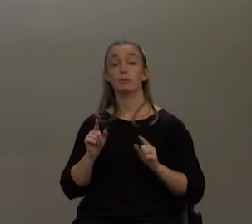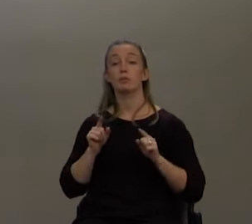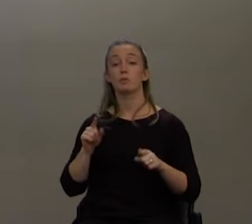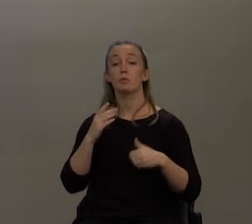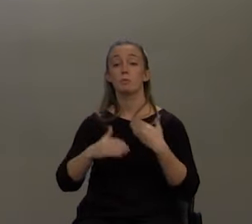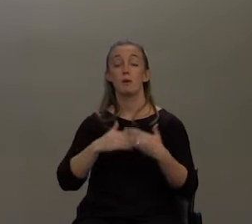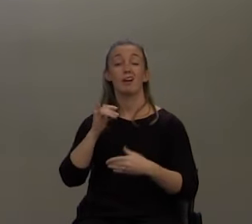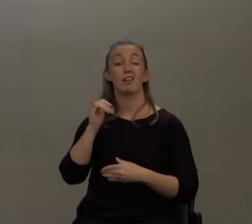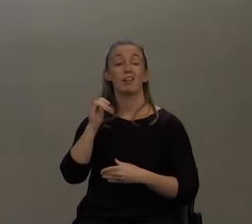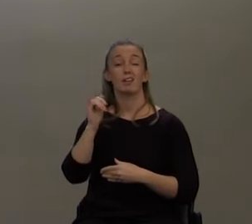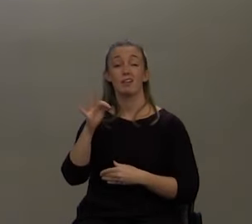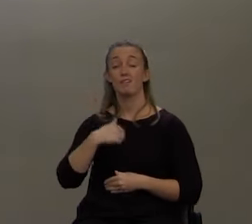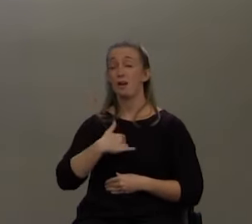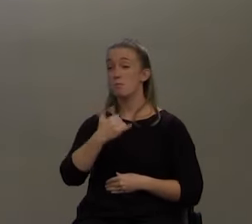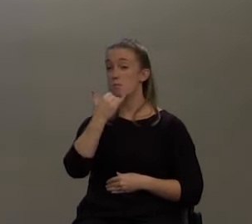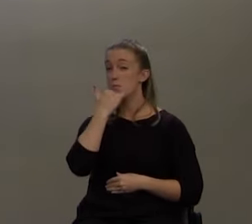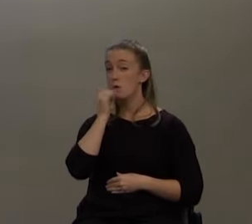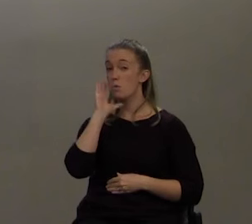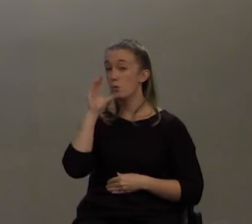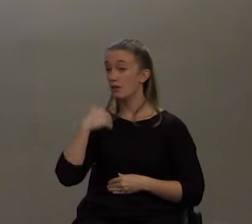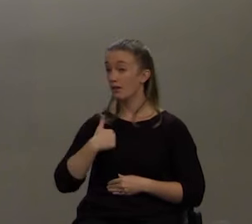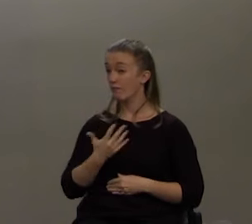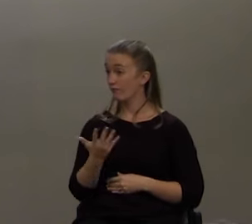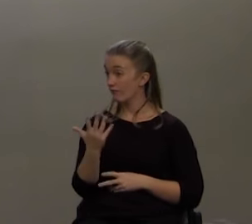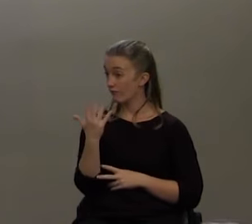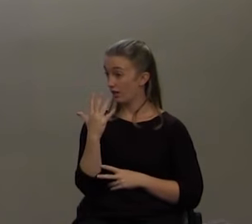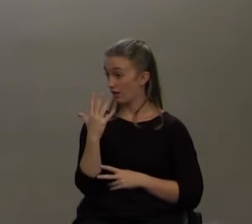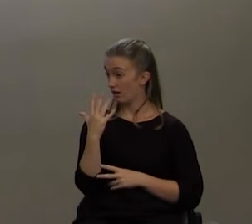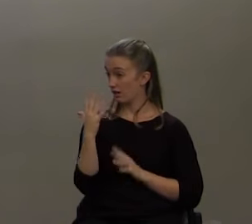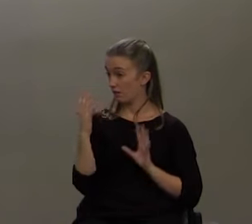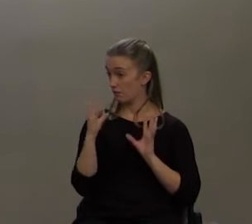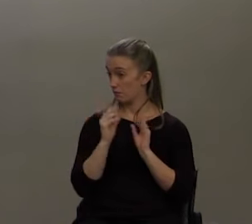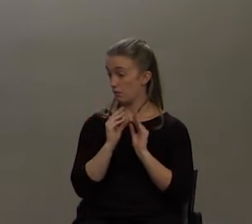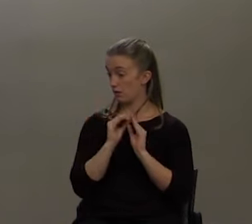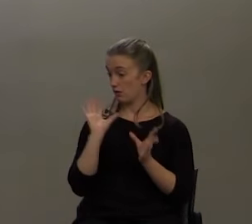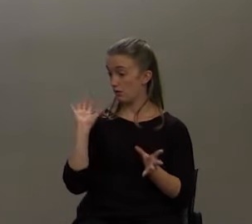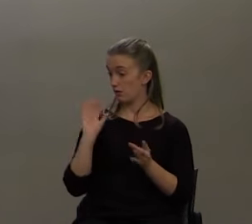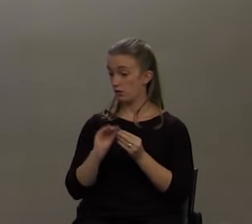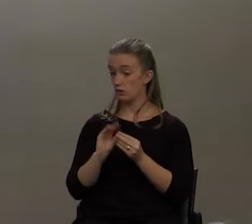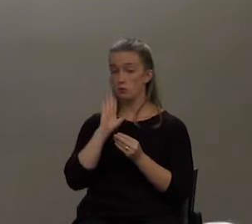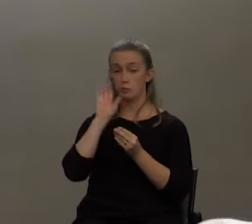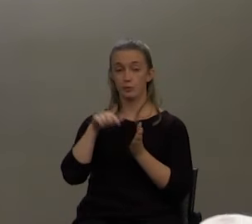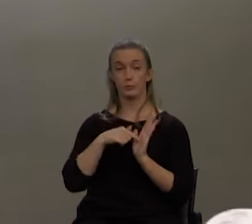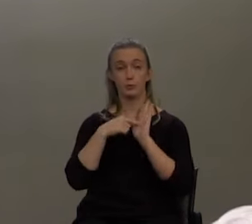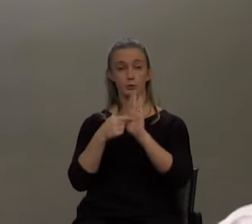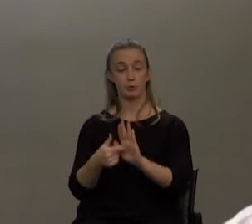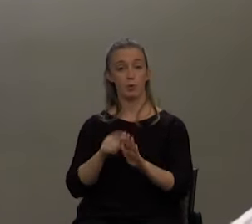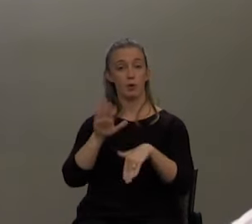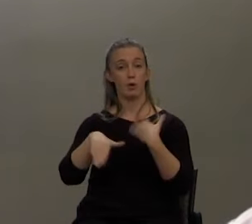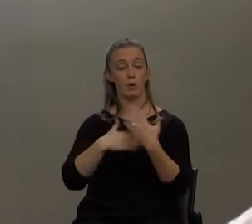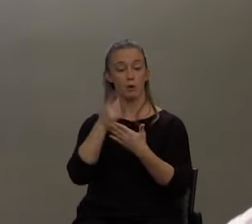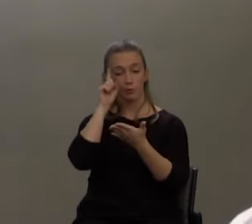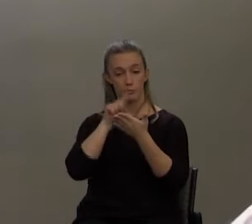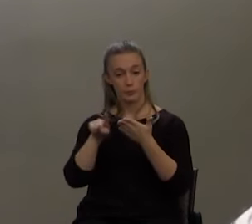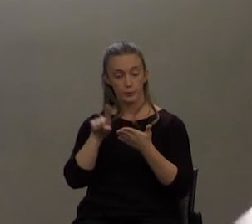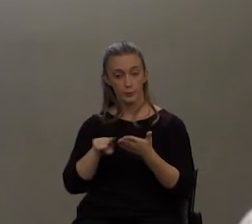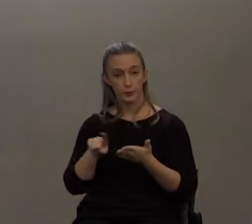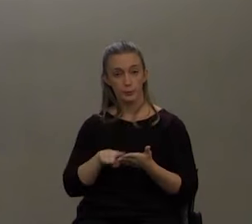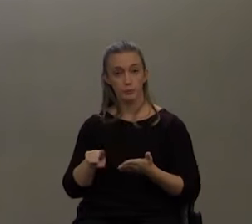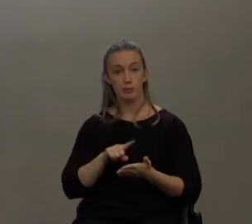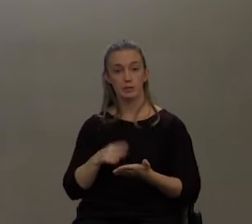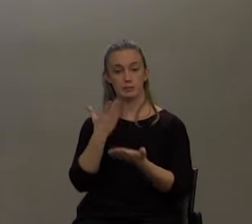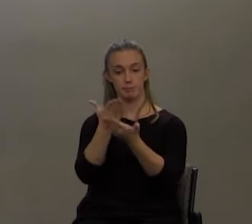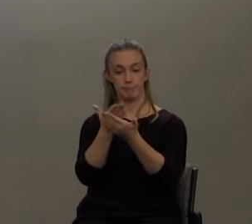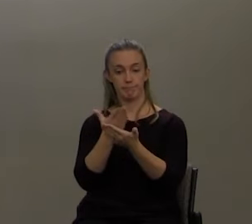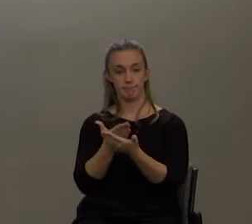wrong, Ben, let me know, we're going to do 5 of these, where we're going to be unveiling the research and the findings that we have in a